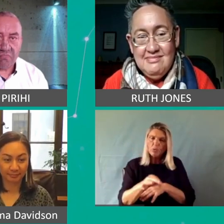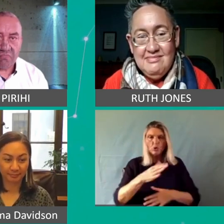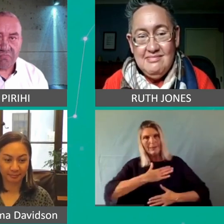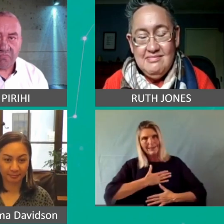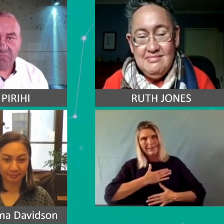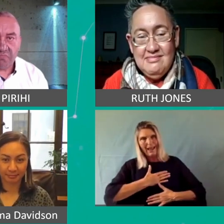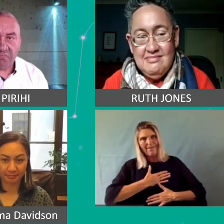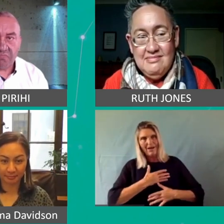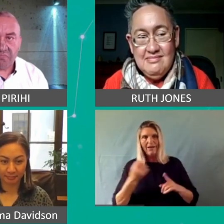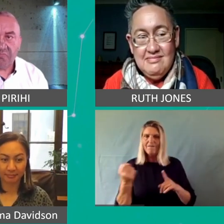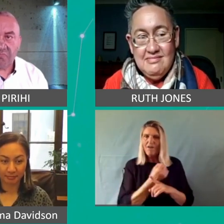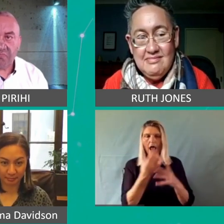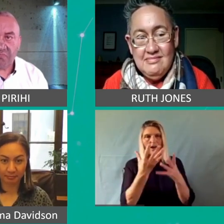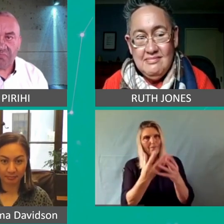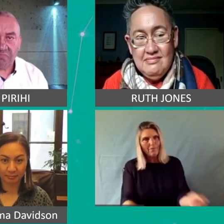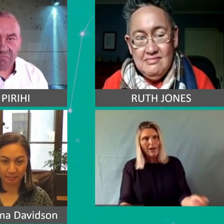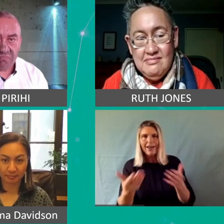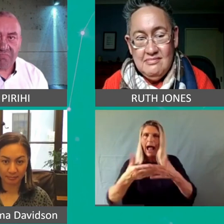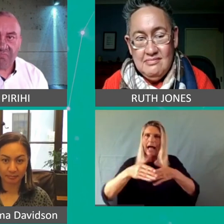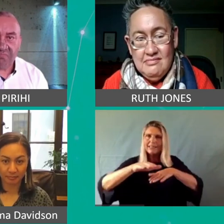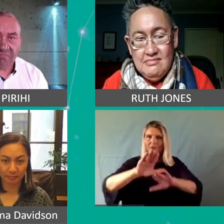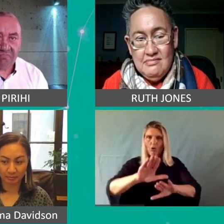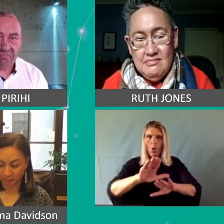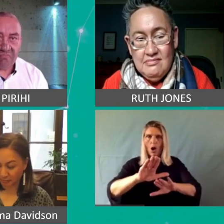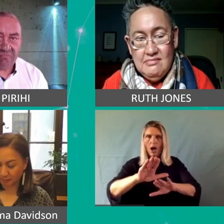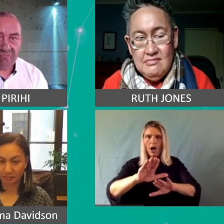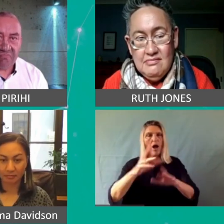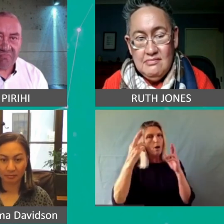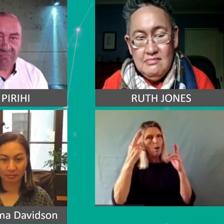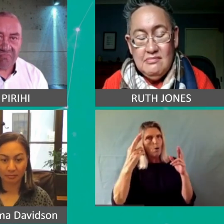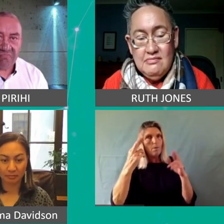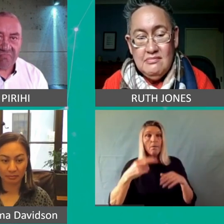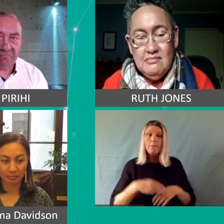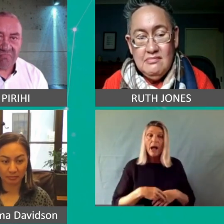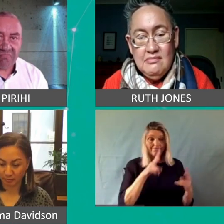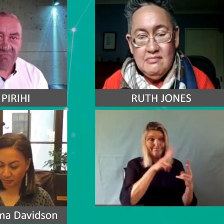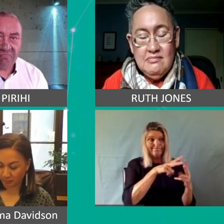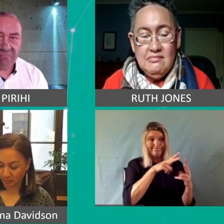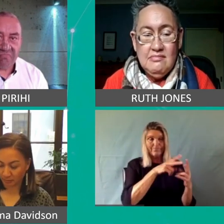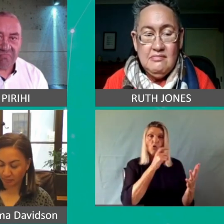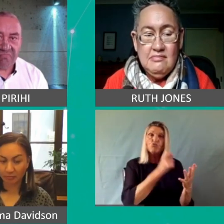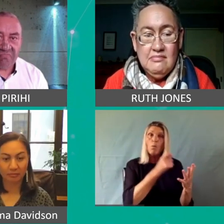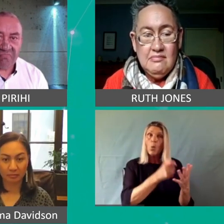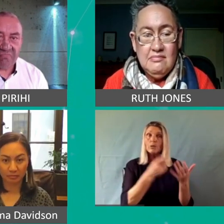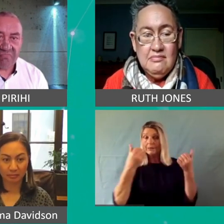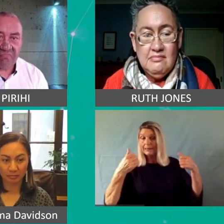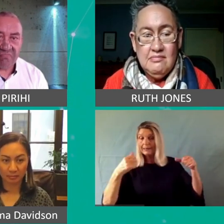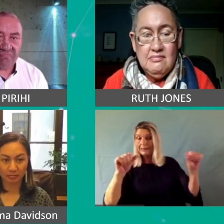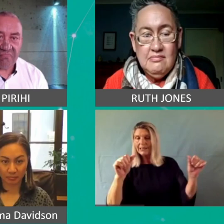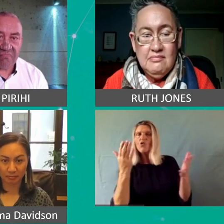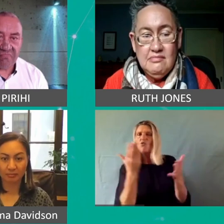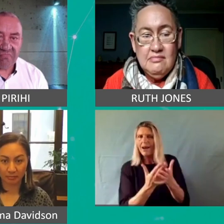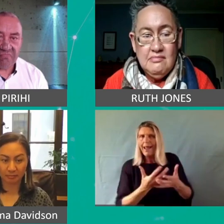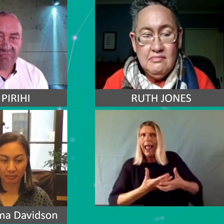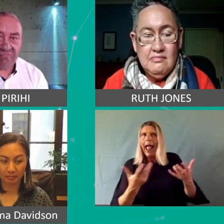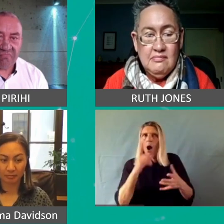and violence-free Aotearoa. But the success of these reports will be in how people use them,